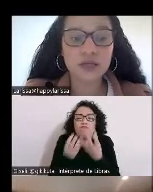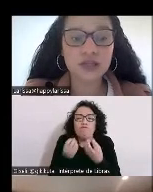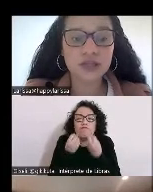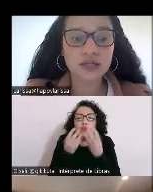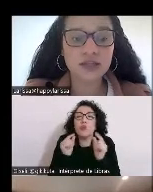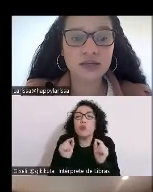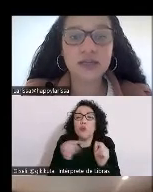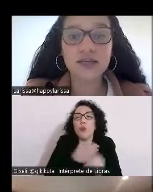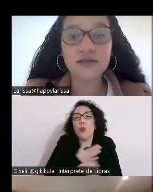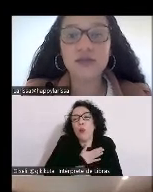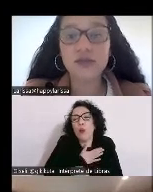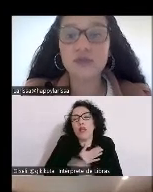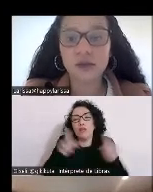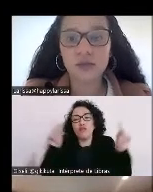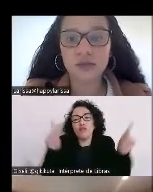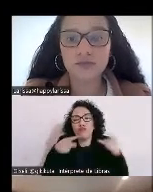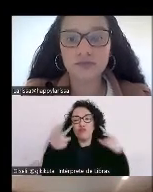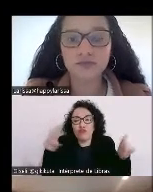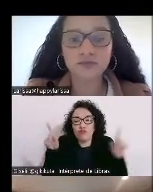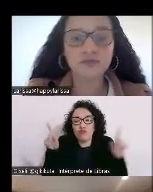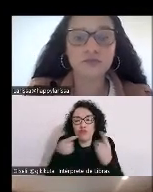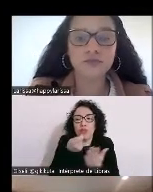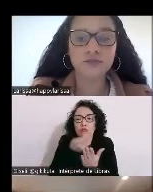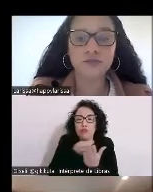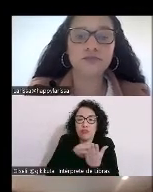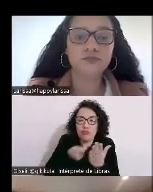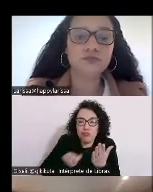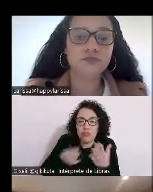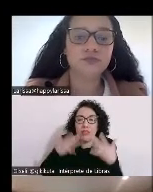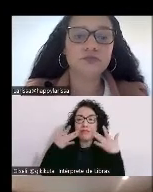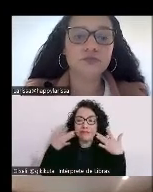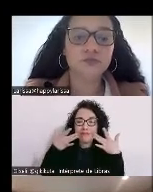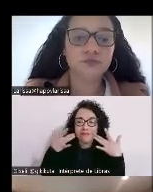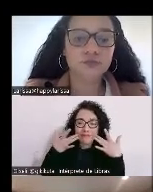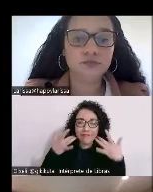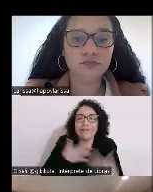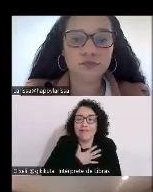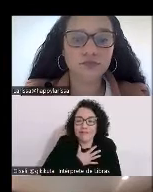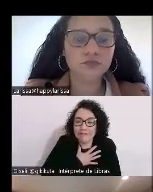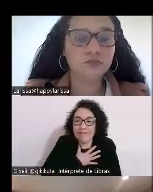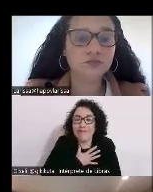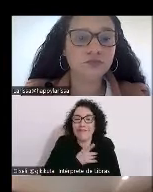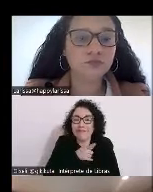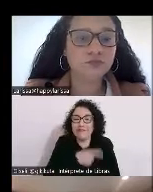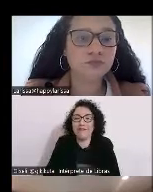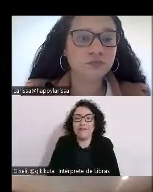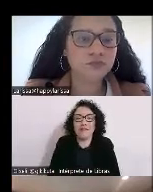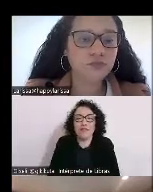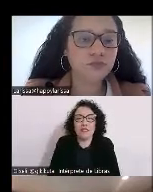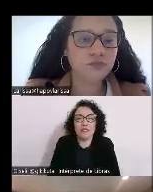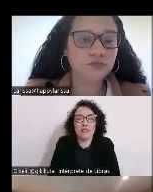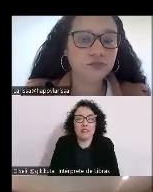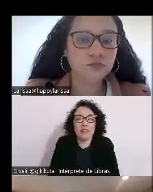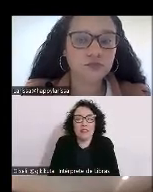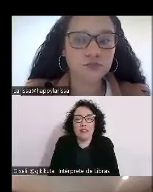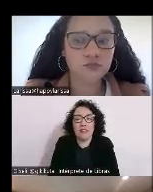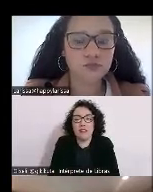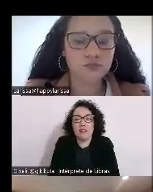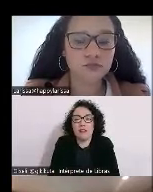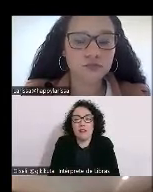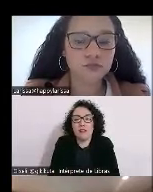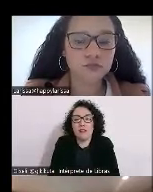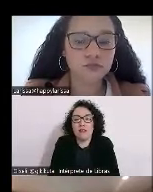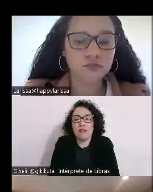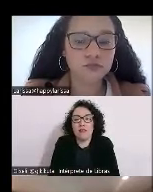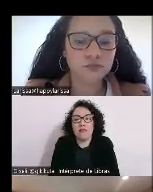musical, escrita e também o drama. And I have here a video of Valerie